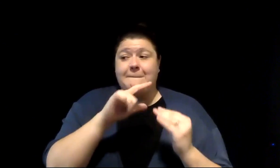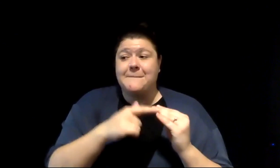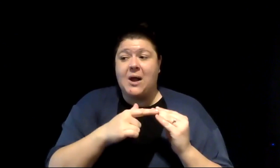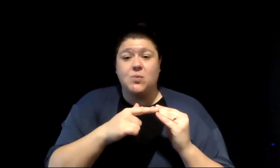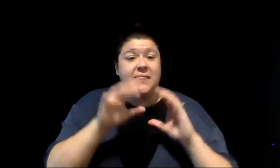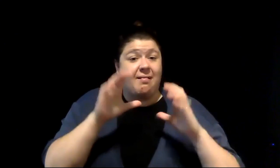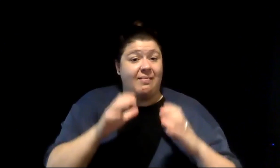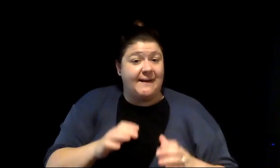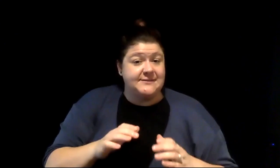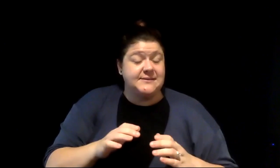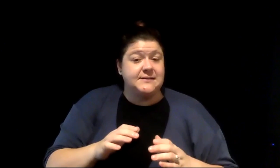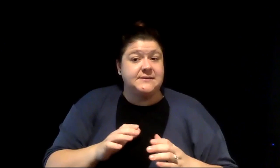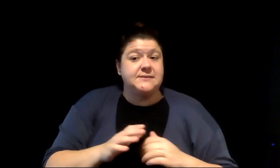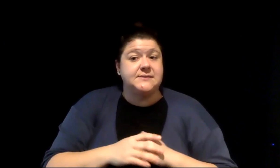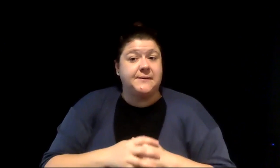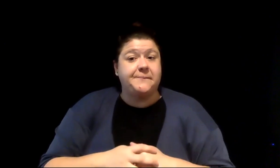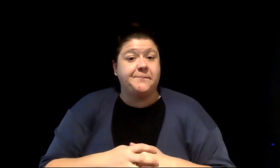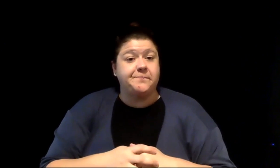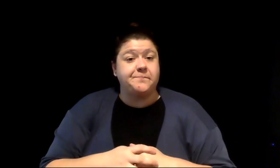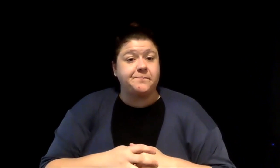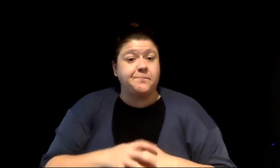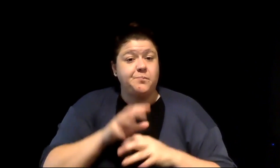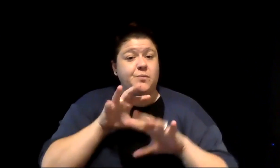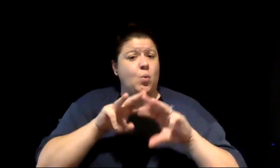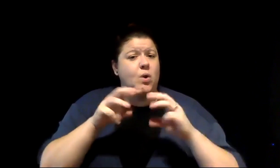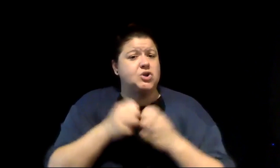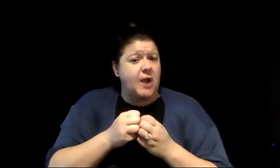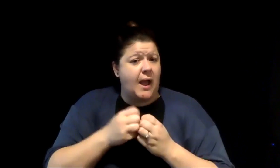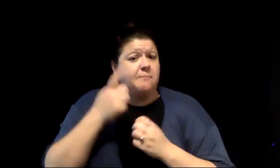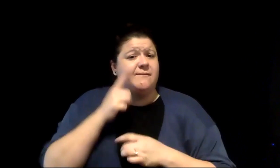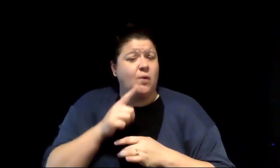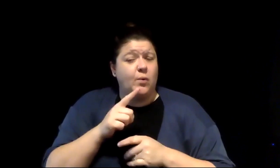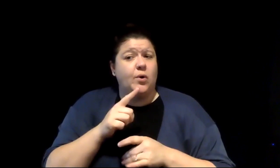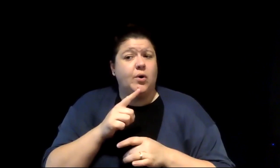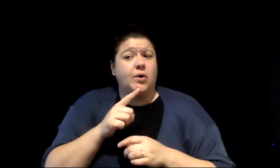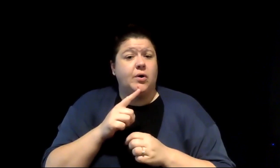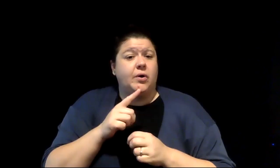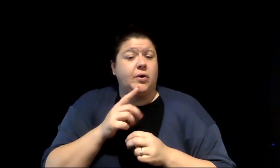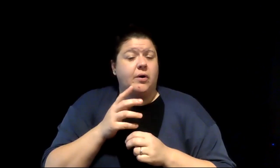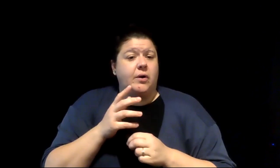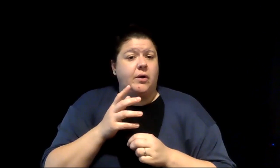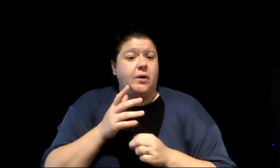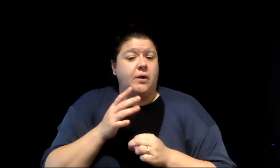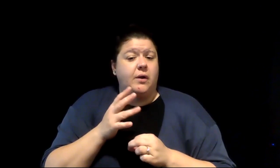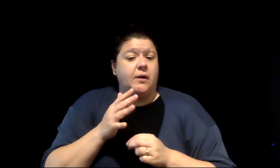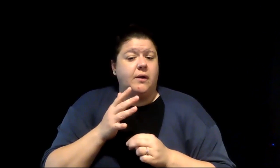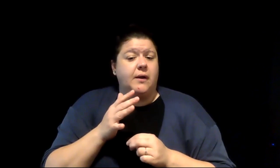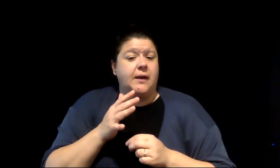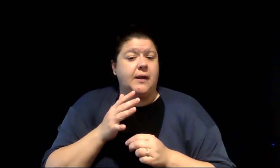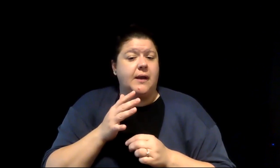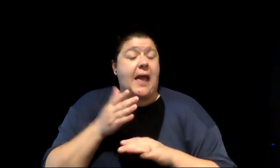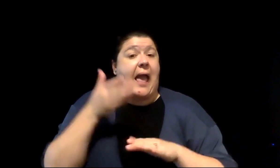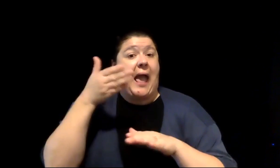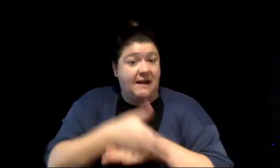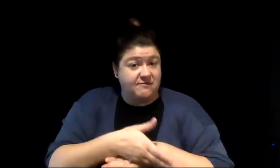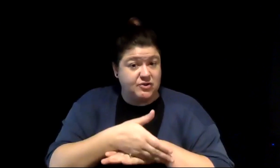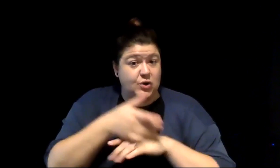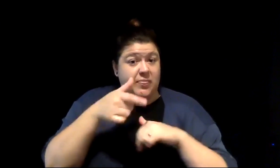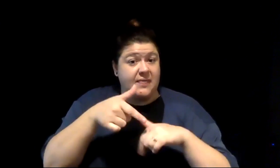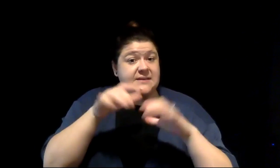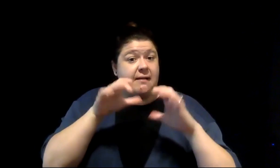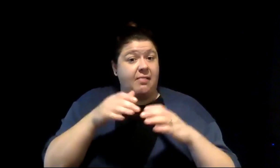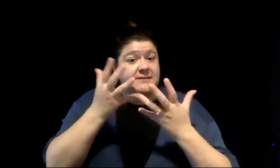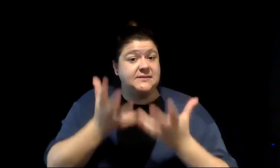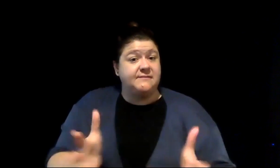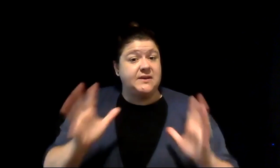classes that we have, the workshop for the for after the course is finished.